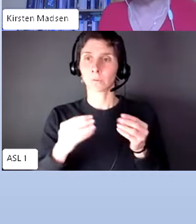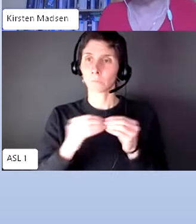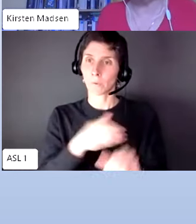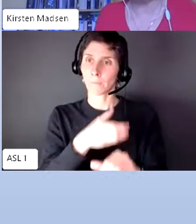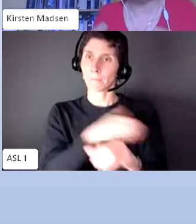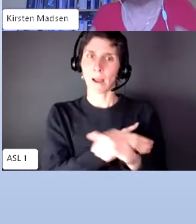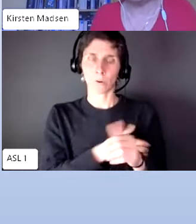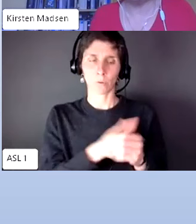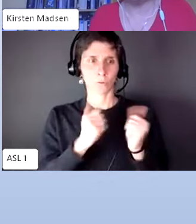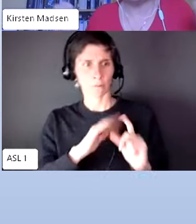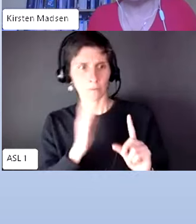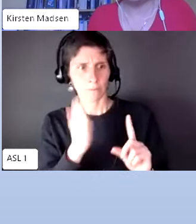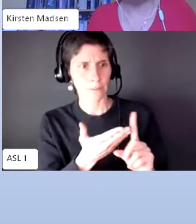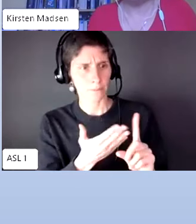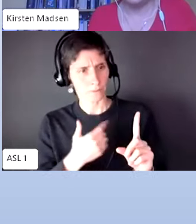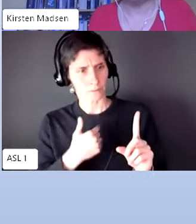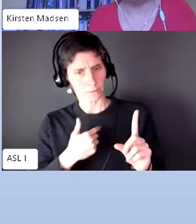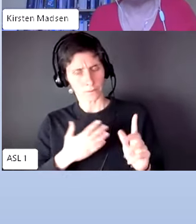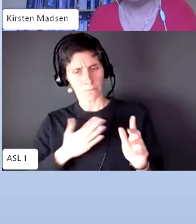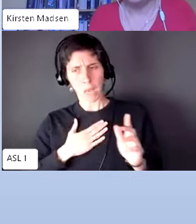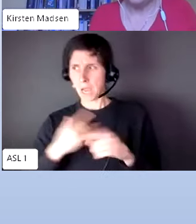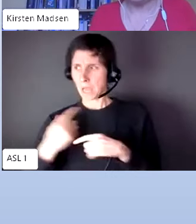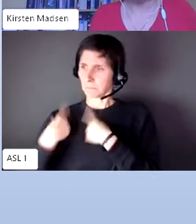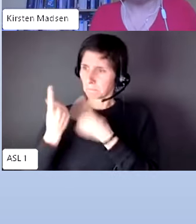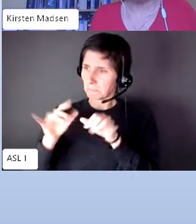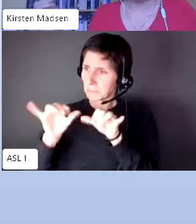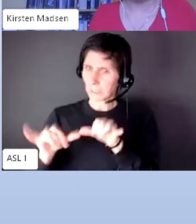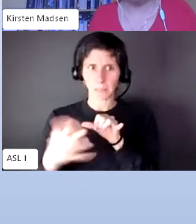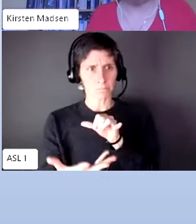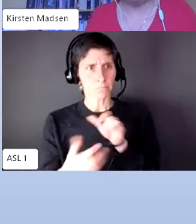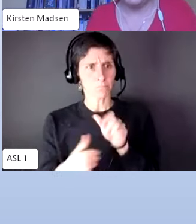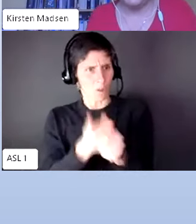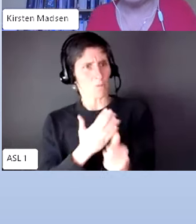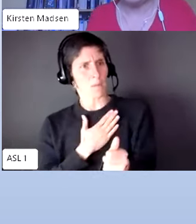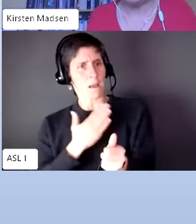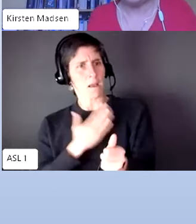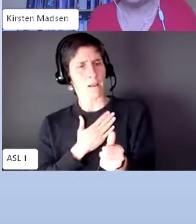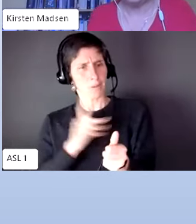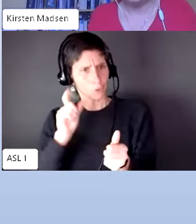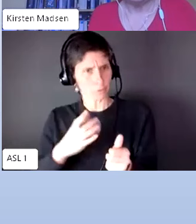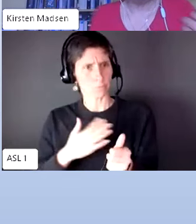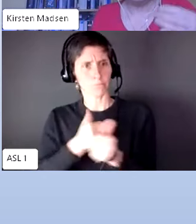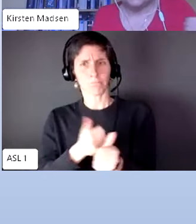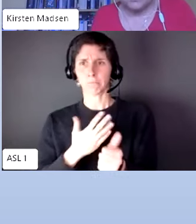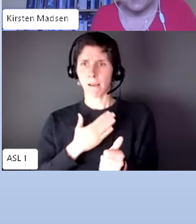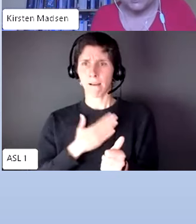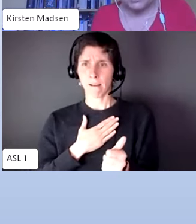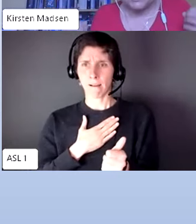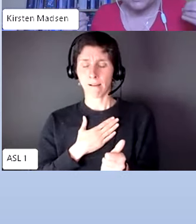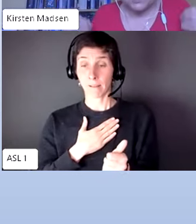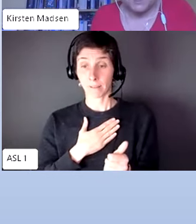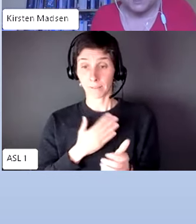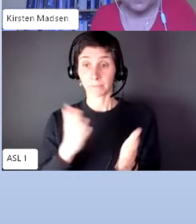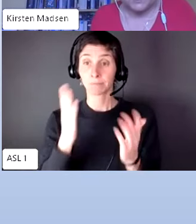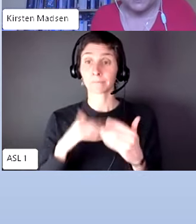do things the way that it's always been done or the way it should be done. It's also in relation